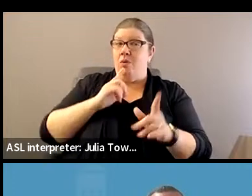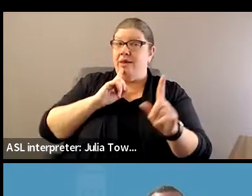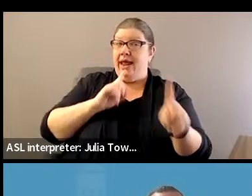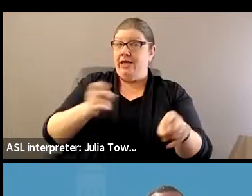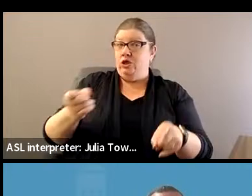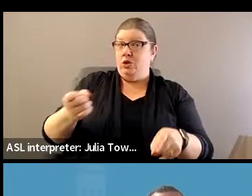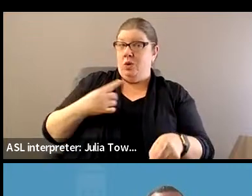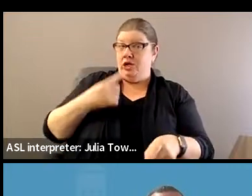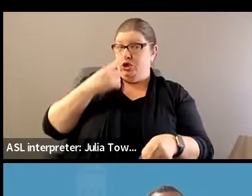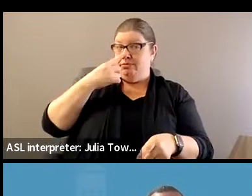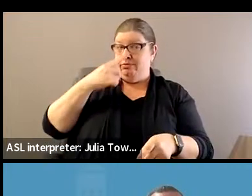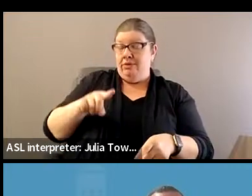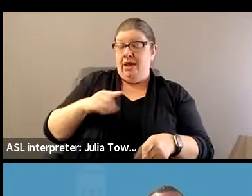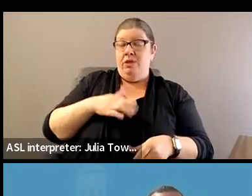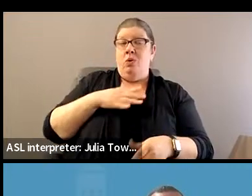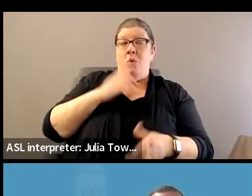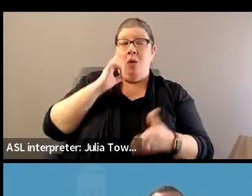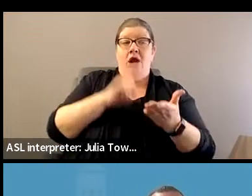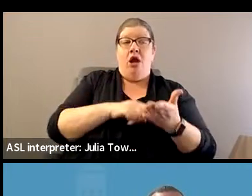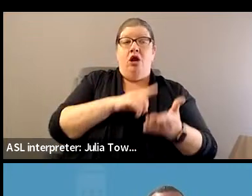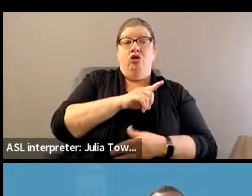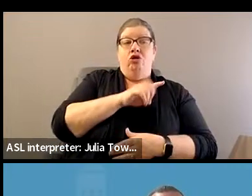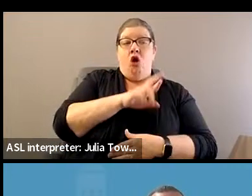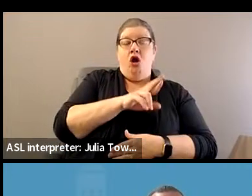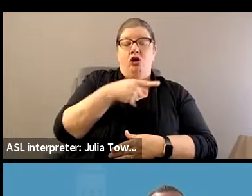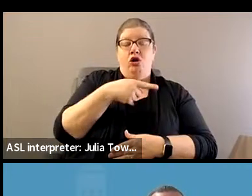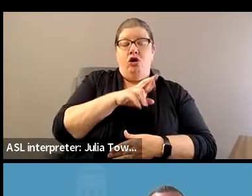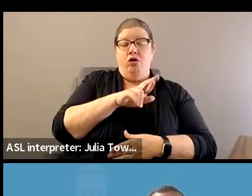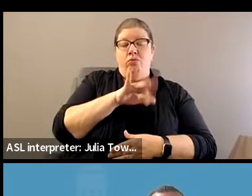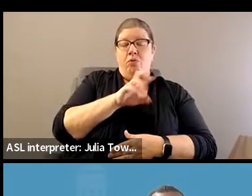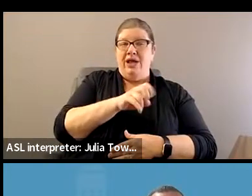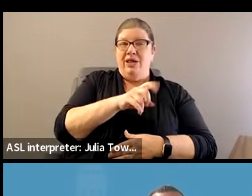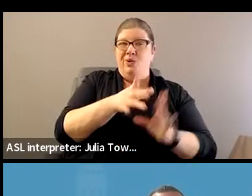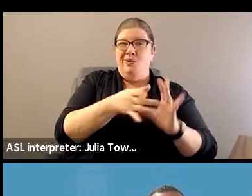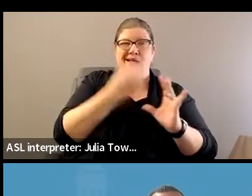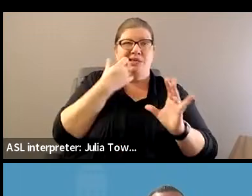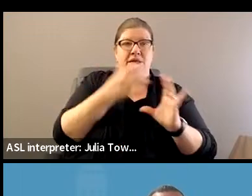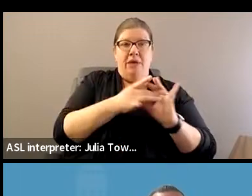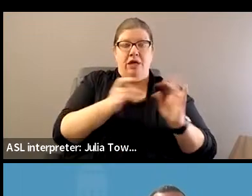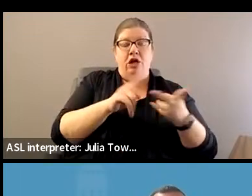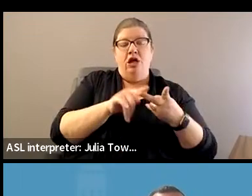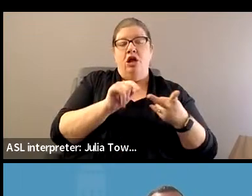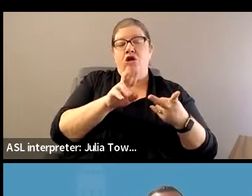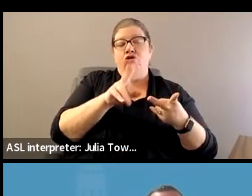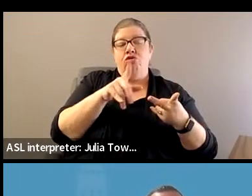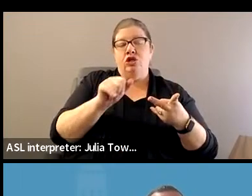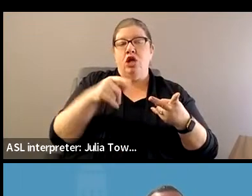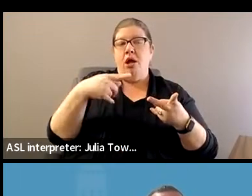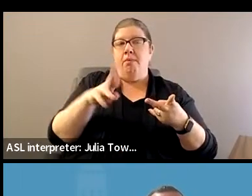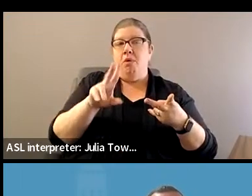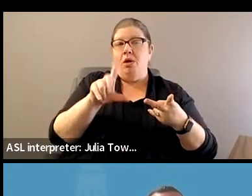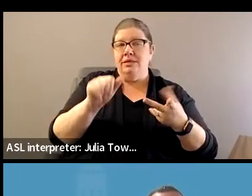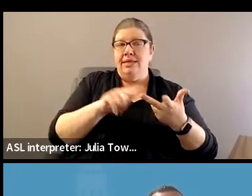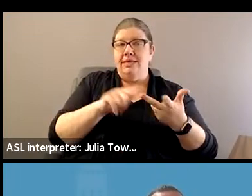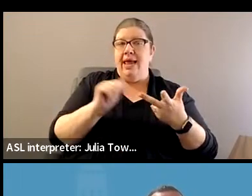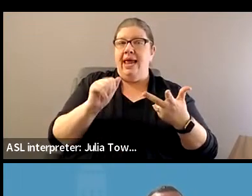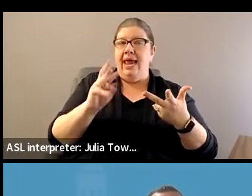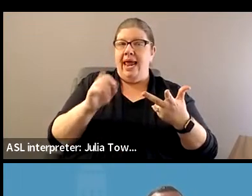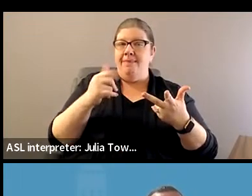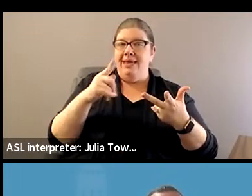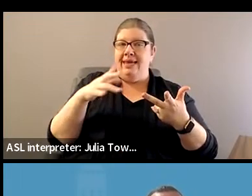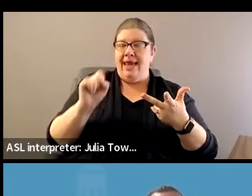question, if I may just acknowledge Dr. Price that you just mentioned, also Trisha Polstra, Amy Gates,